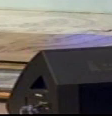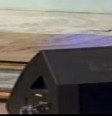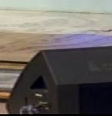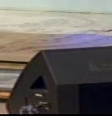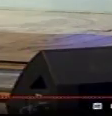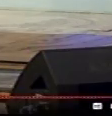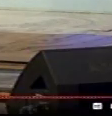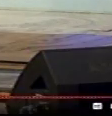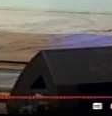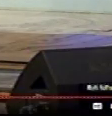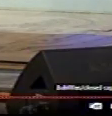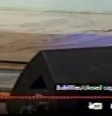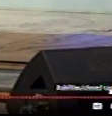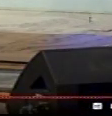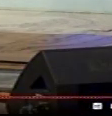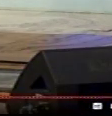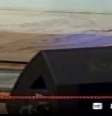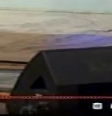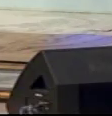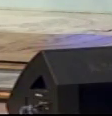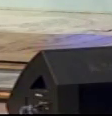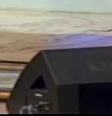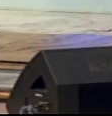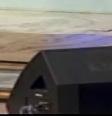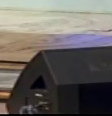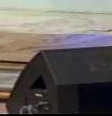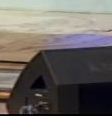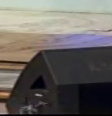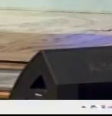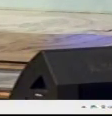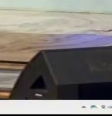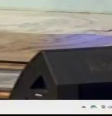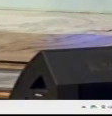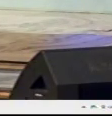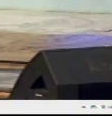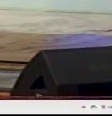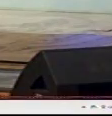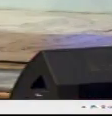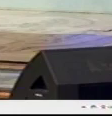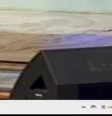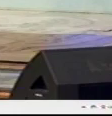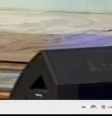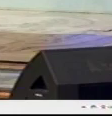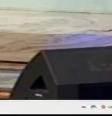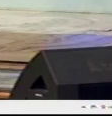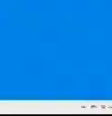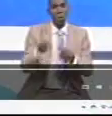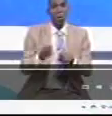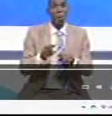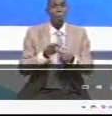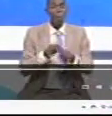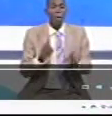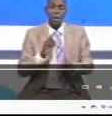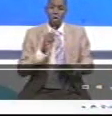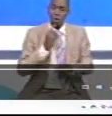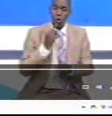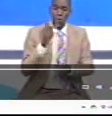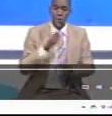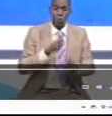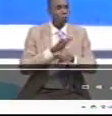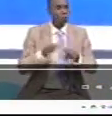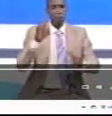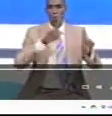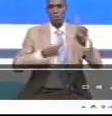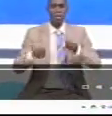were and destroyed come by any fire. Other chance, any other day, then they will come. Blind. And these people the one don't was talk there. Like that.